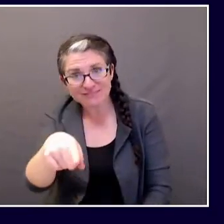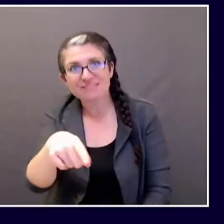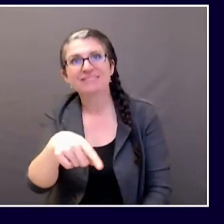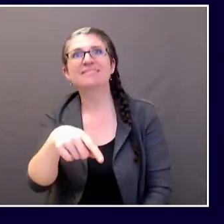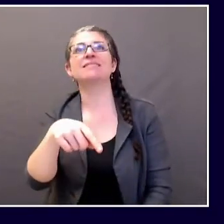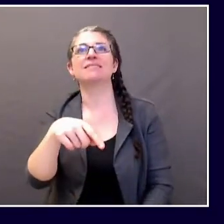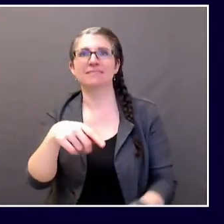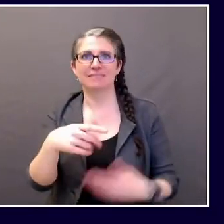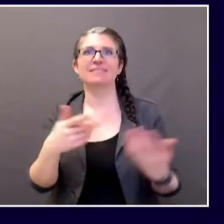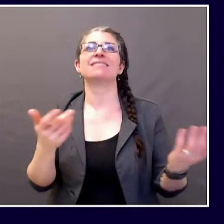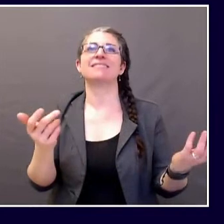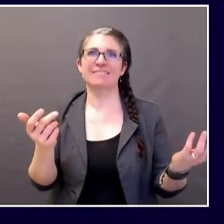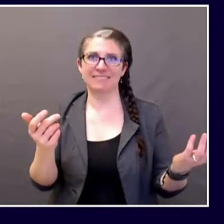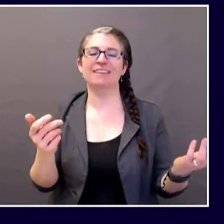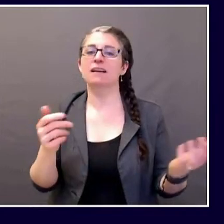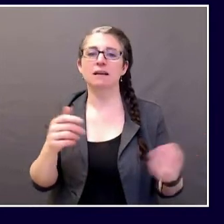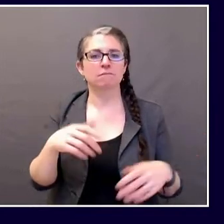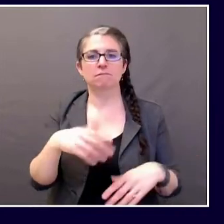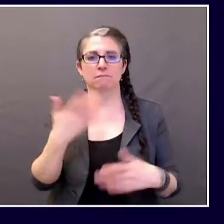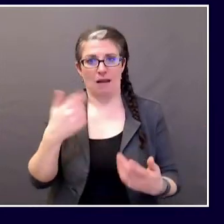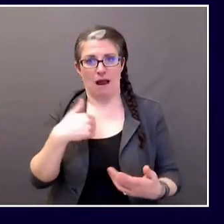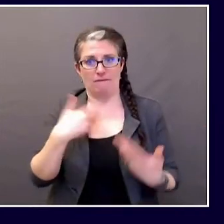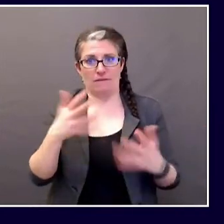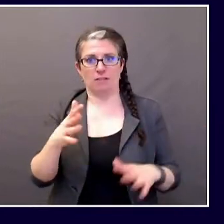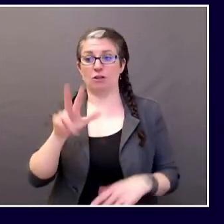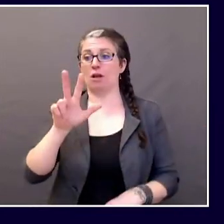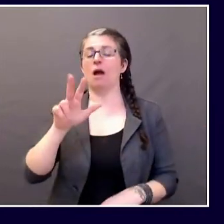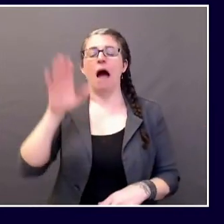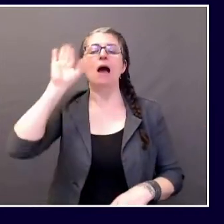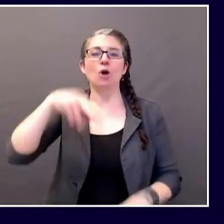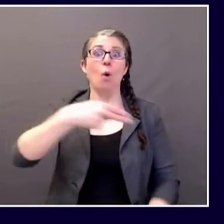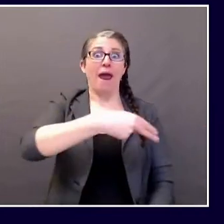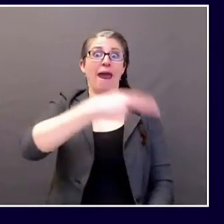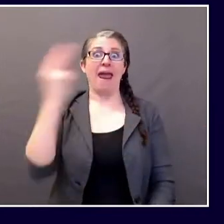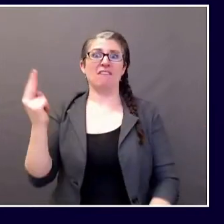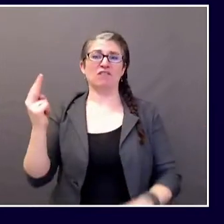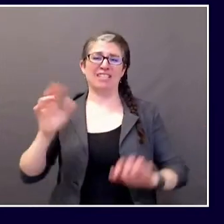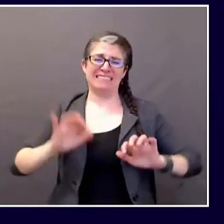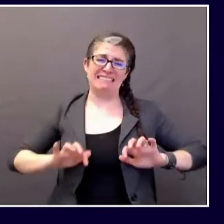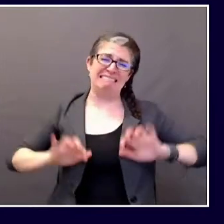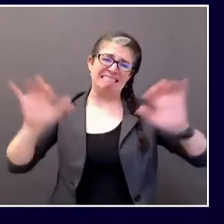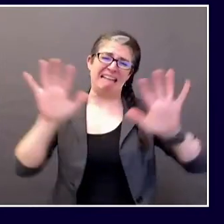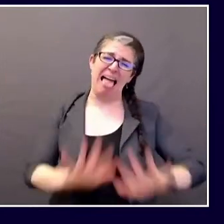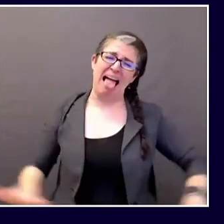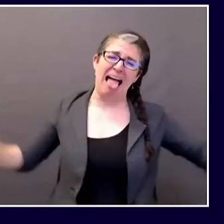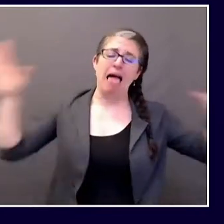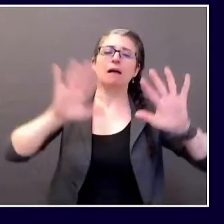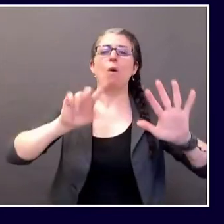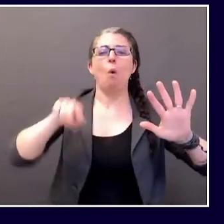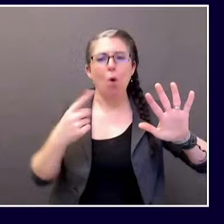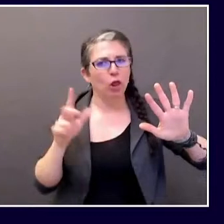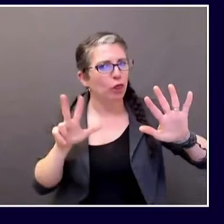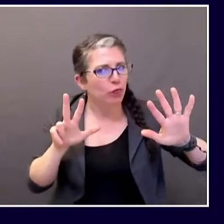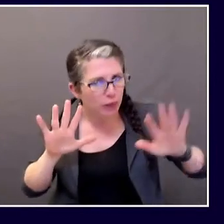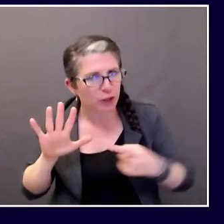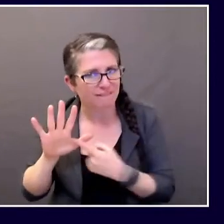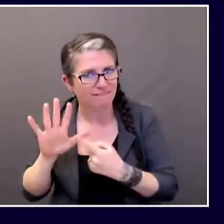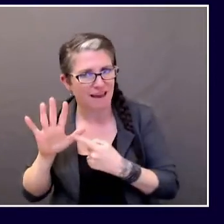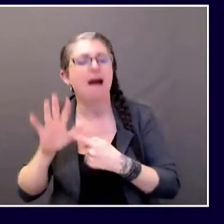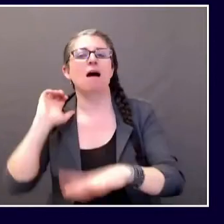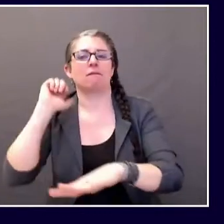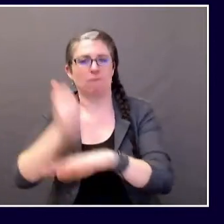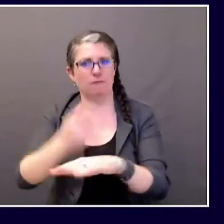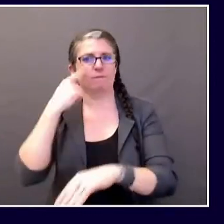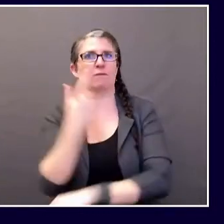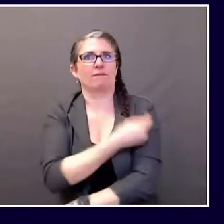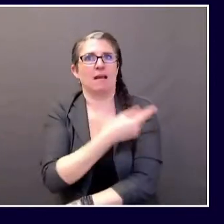Maine website, the Maine vaccine, COVID-19 vaccine sites. You can search that and find it. But we know that